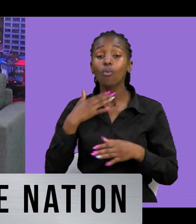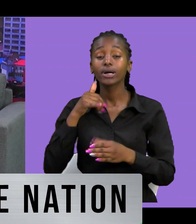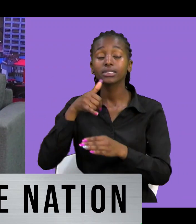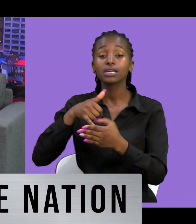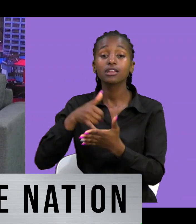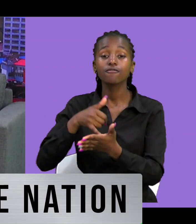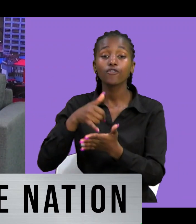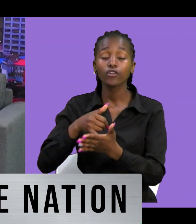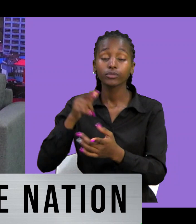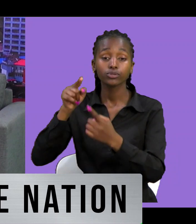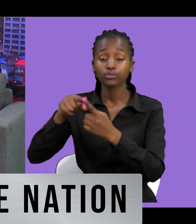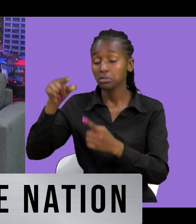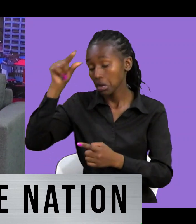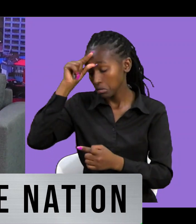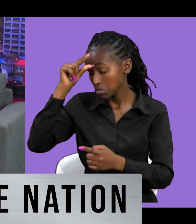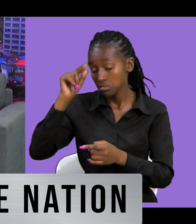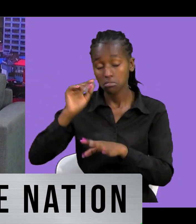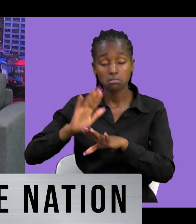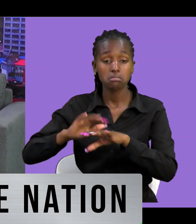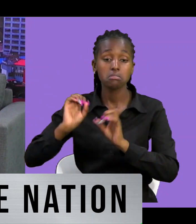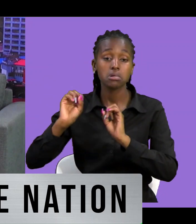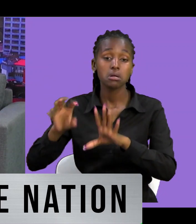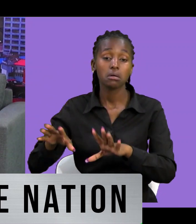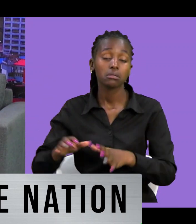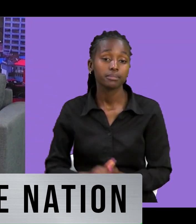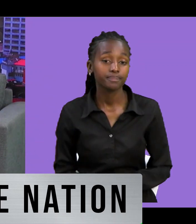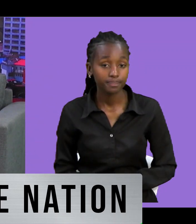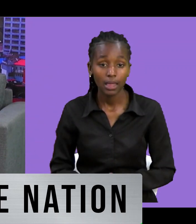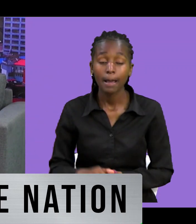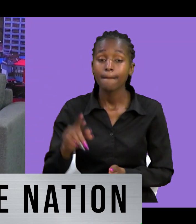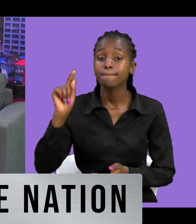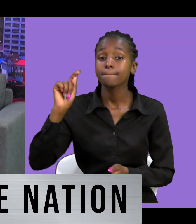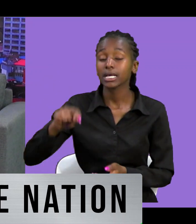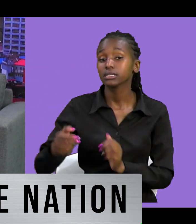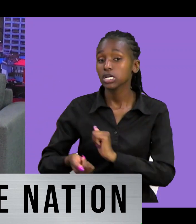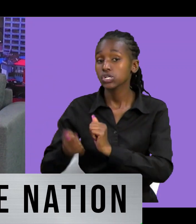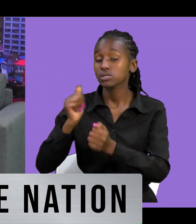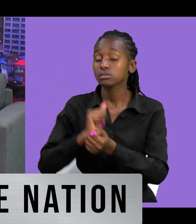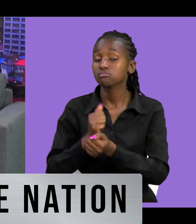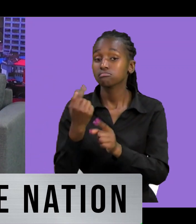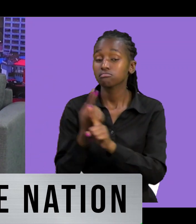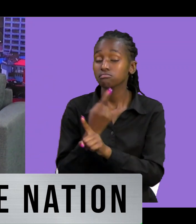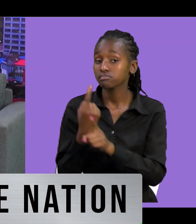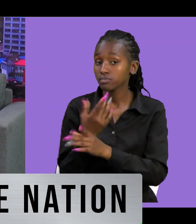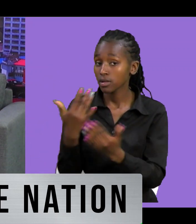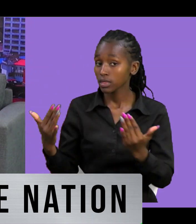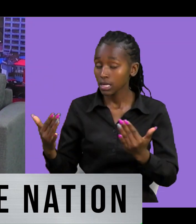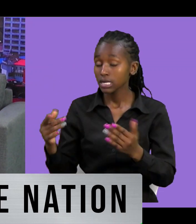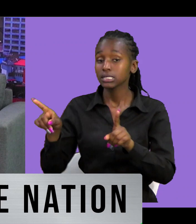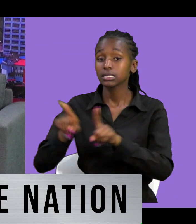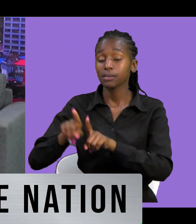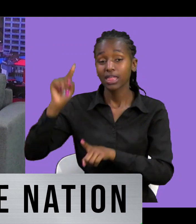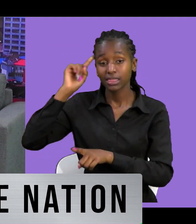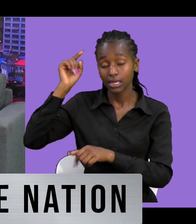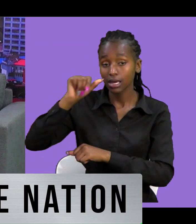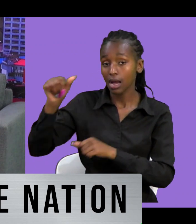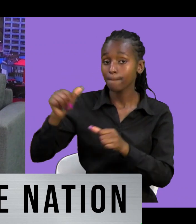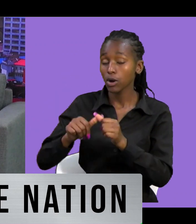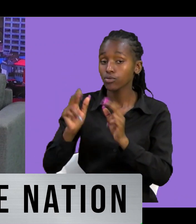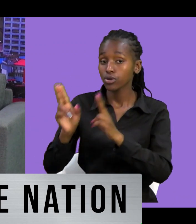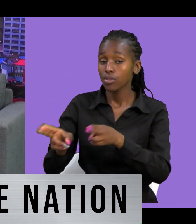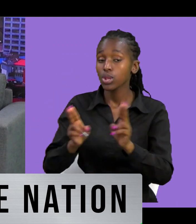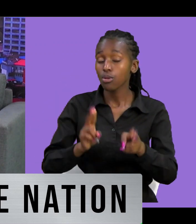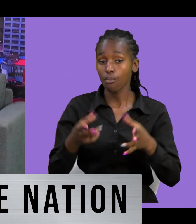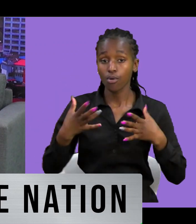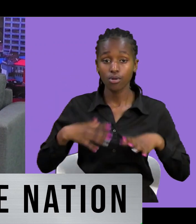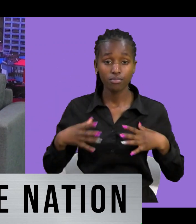good. All right. Yeah. All right. So something should be done. The mwananchi should be considered, and even for the politicians, if you are